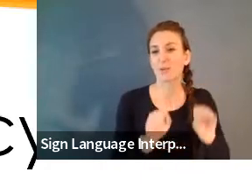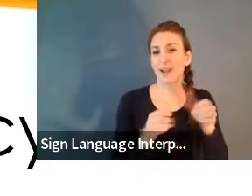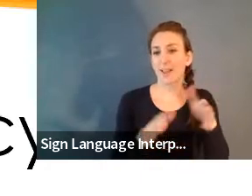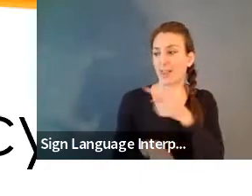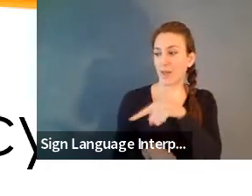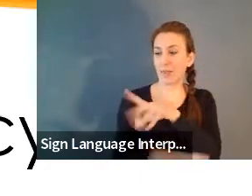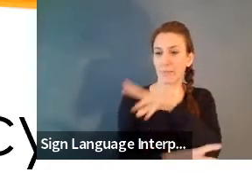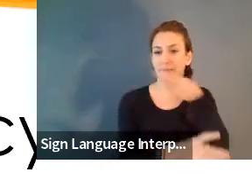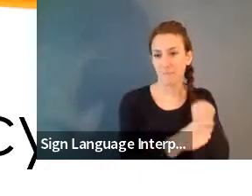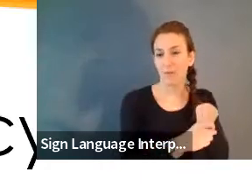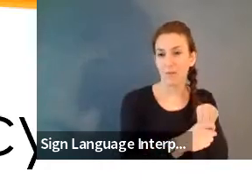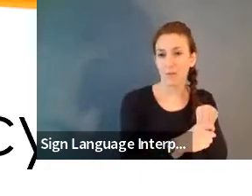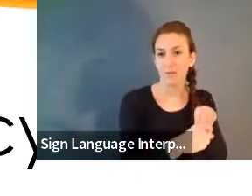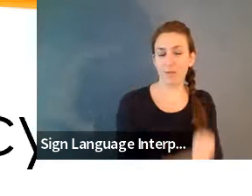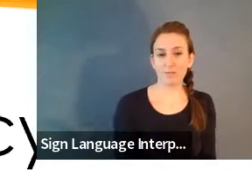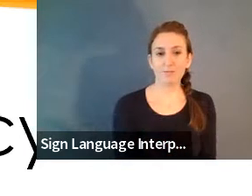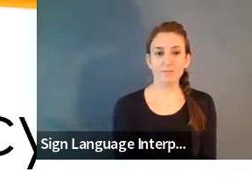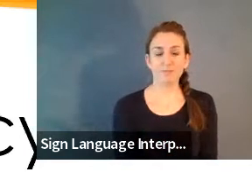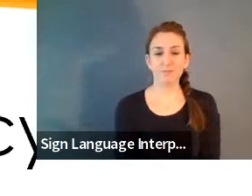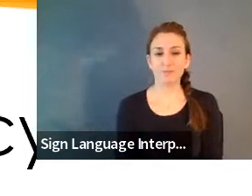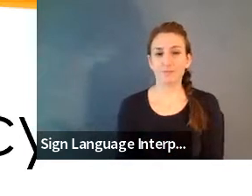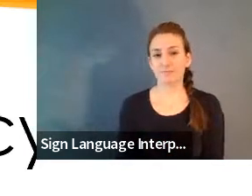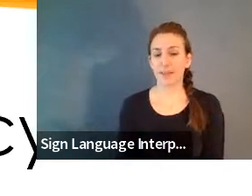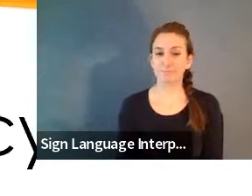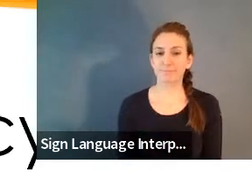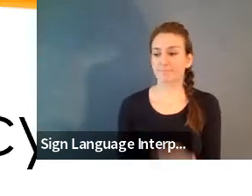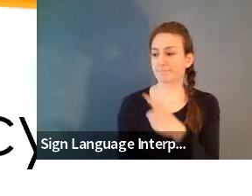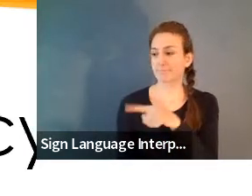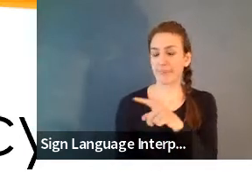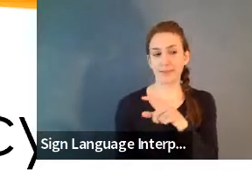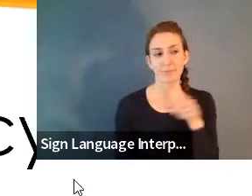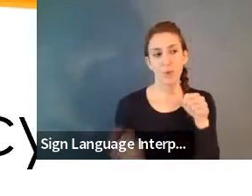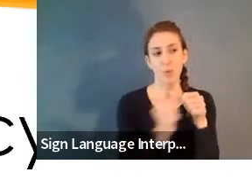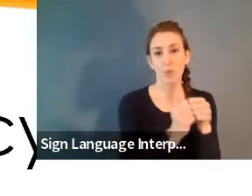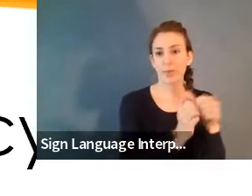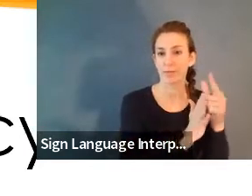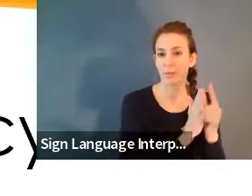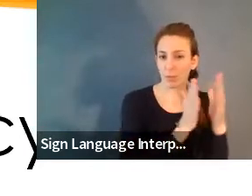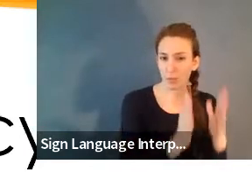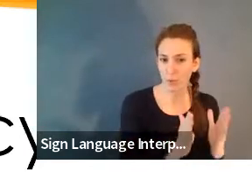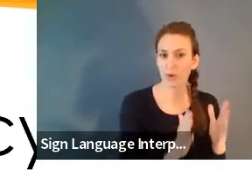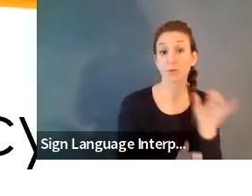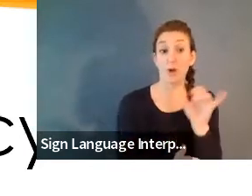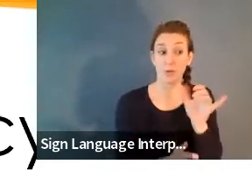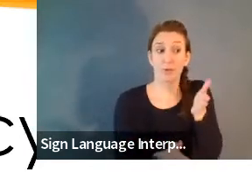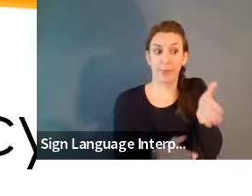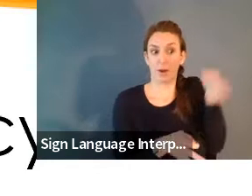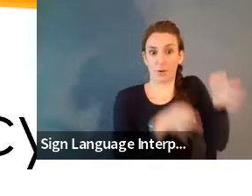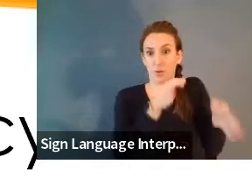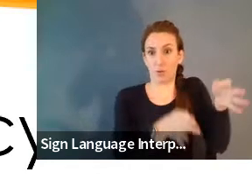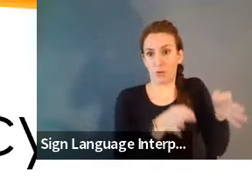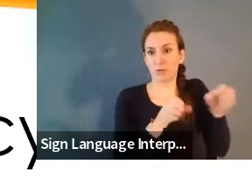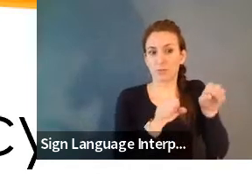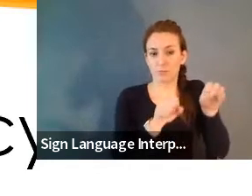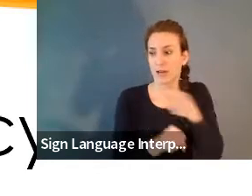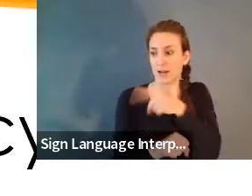students to actually get to work with attorneys and show up in court to advocate for someone is a great opportunity. The